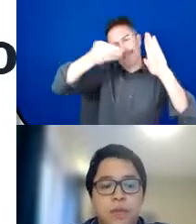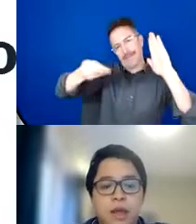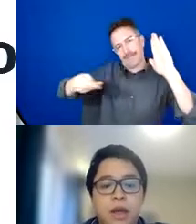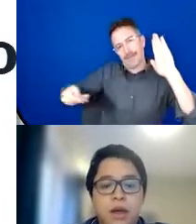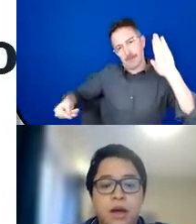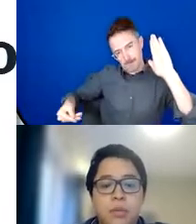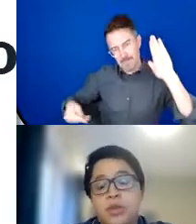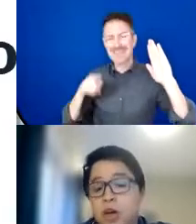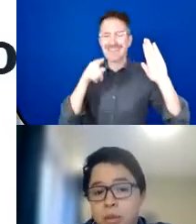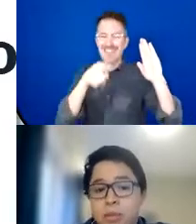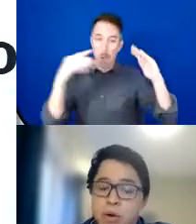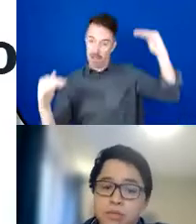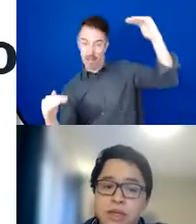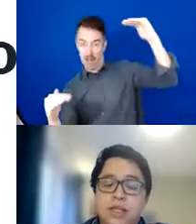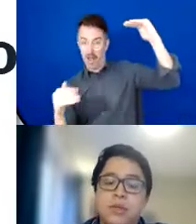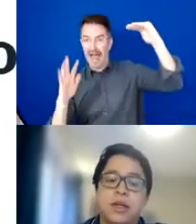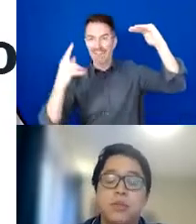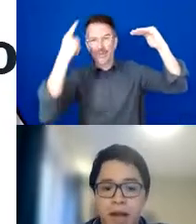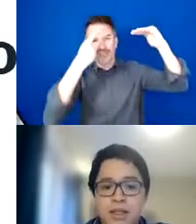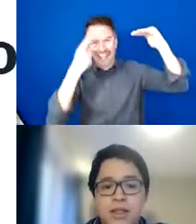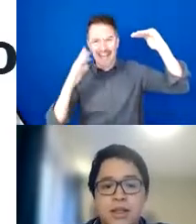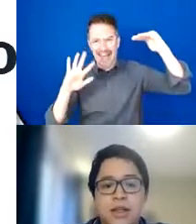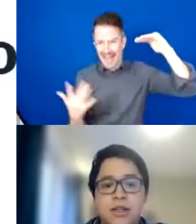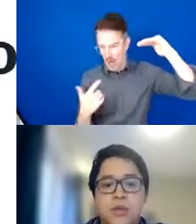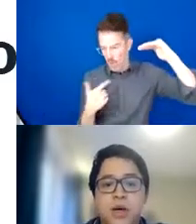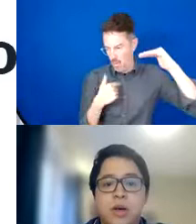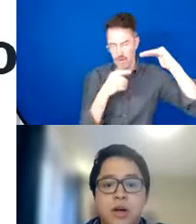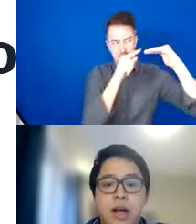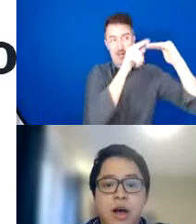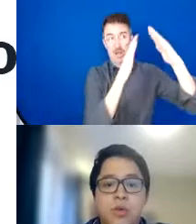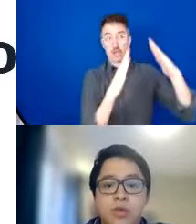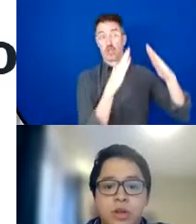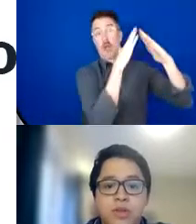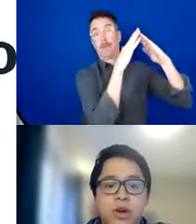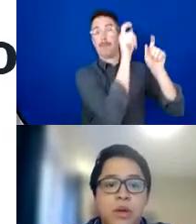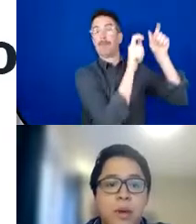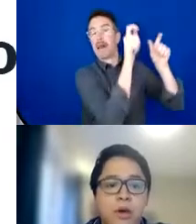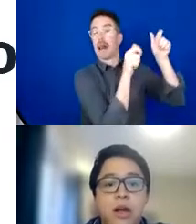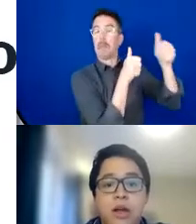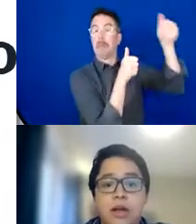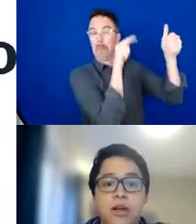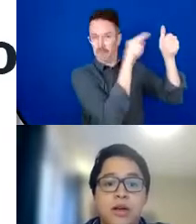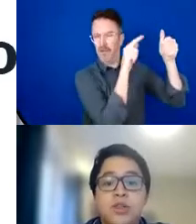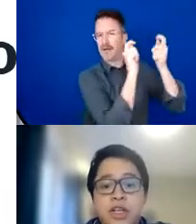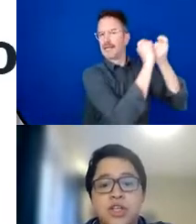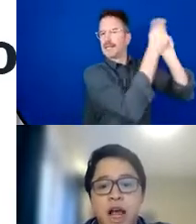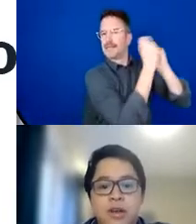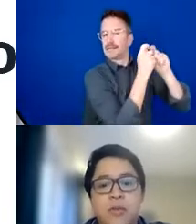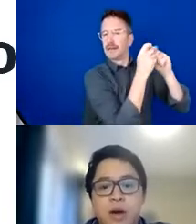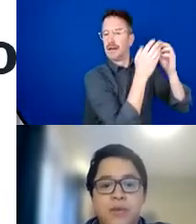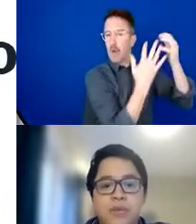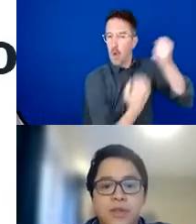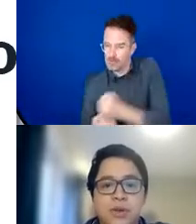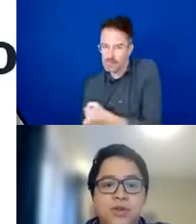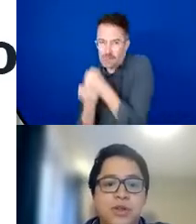youth. But to talk about power is something complex, and this is why we're going to now move on to talk about the intersectionality